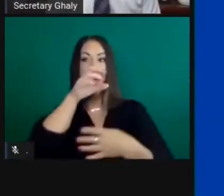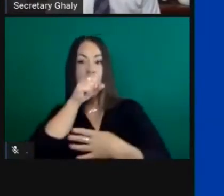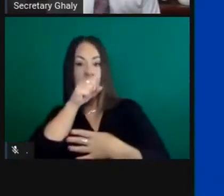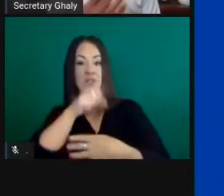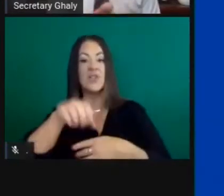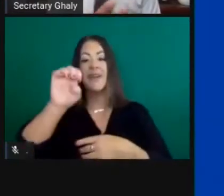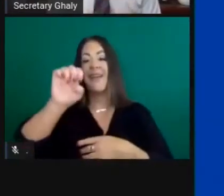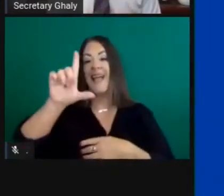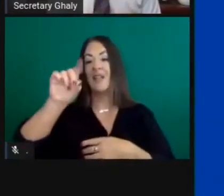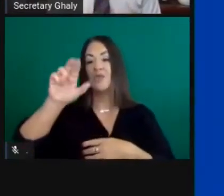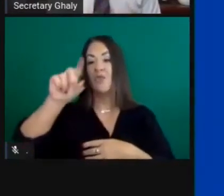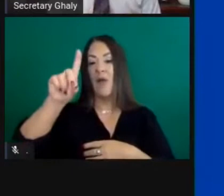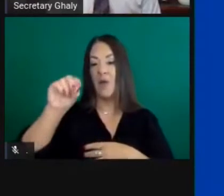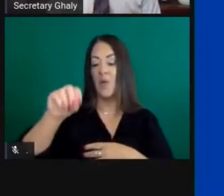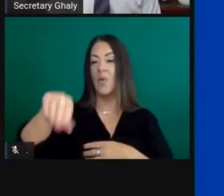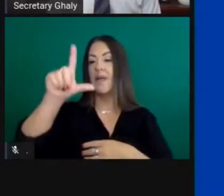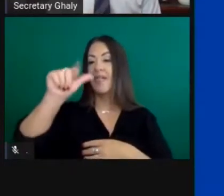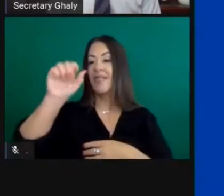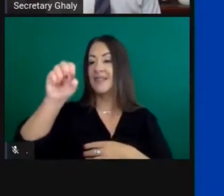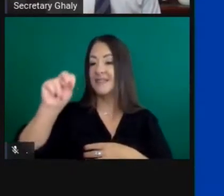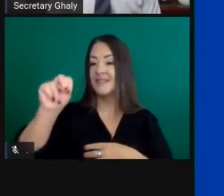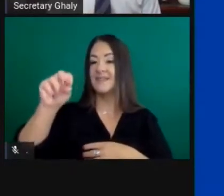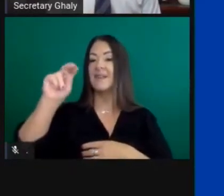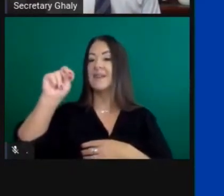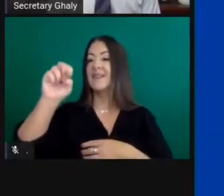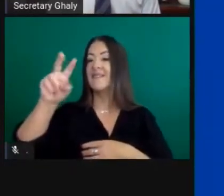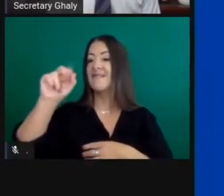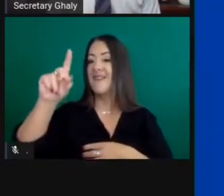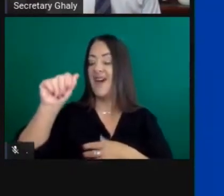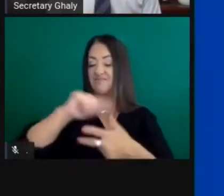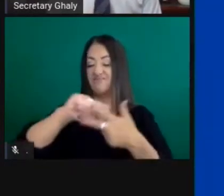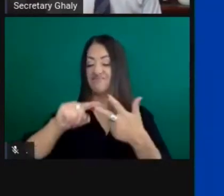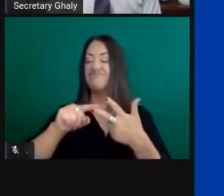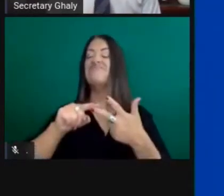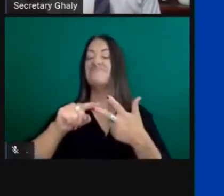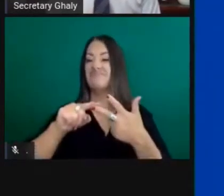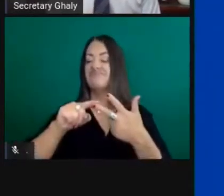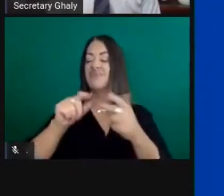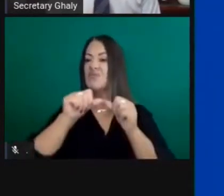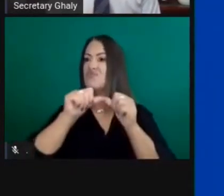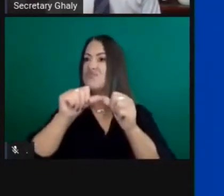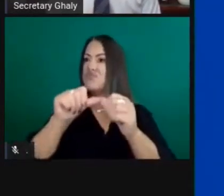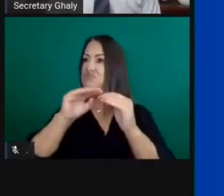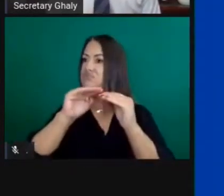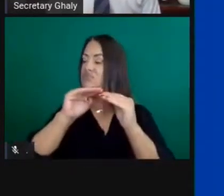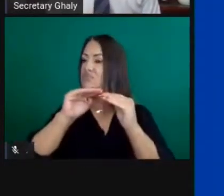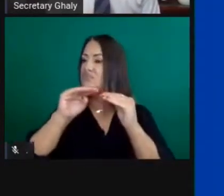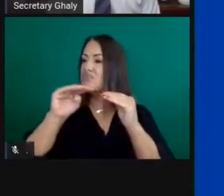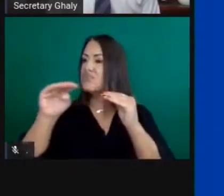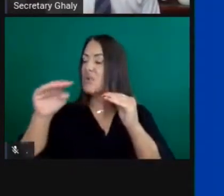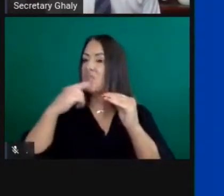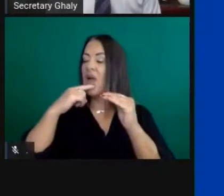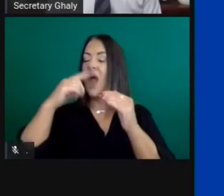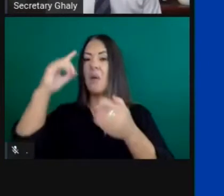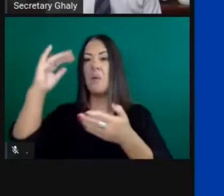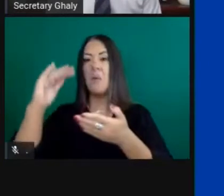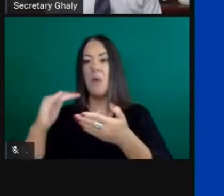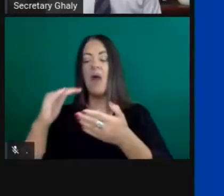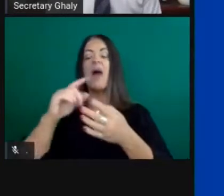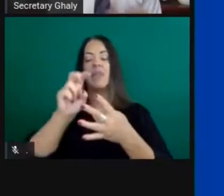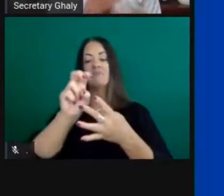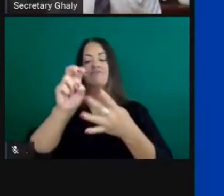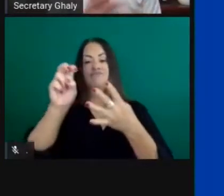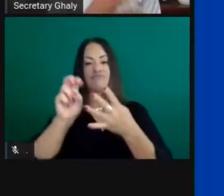there because they met the threshold criteria for 2 consecutive weeks and remained in the orange tier for at least